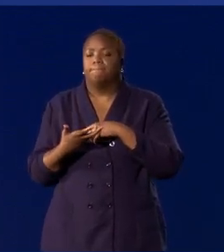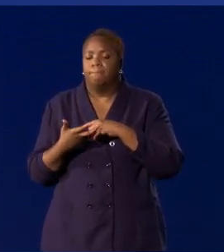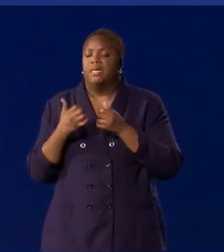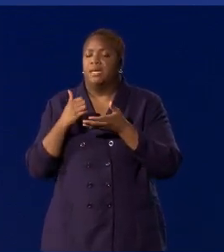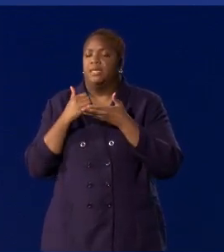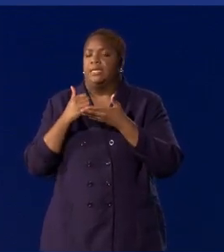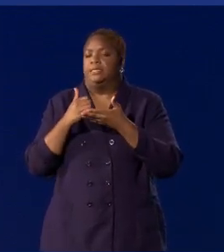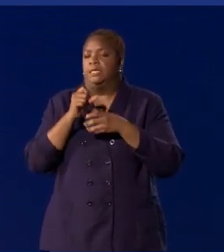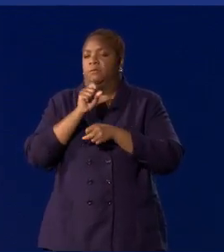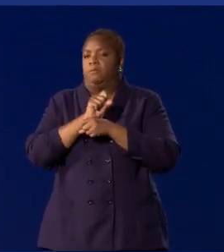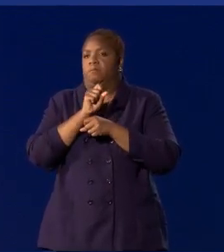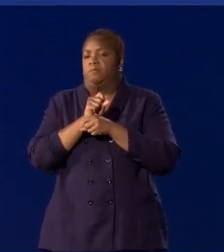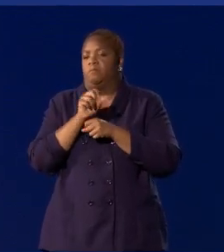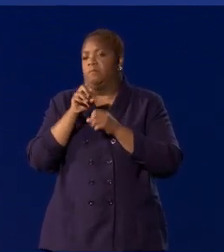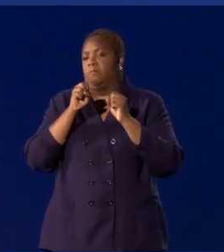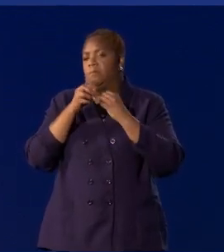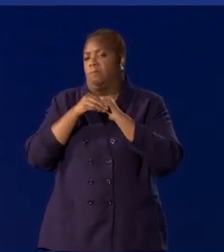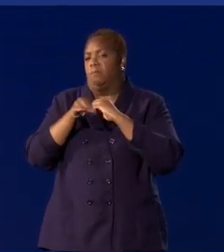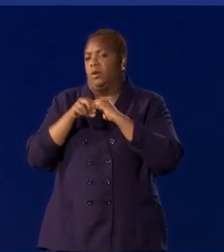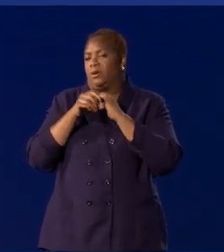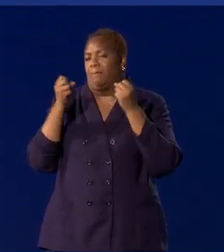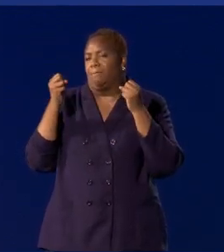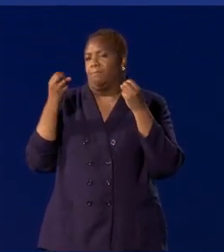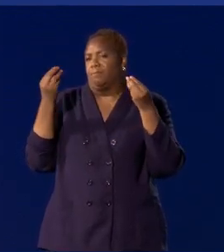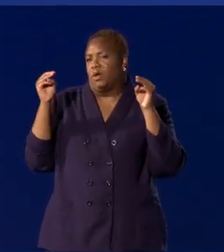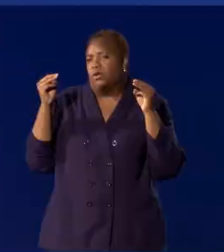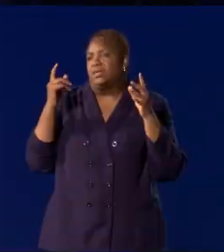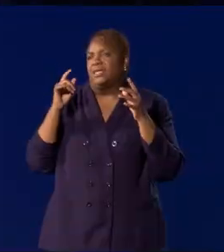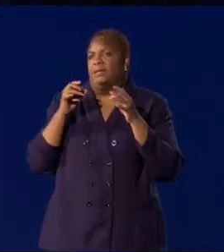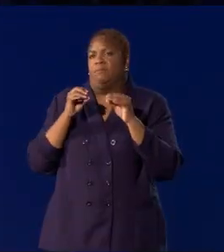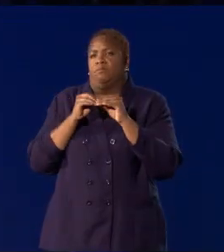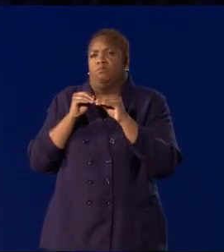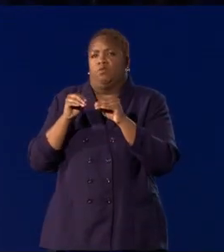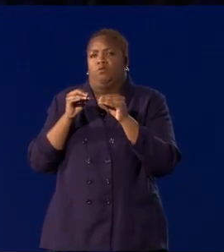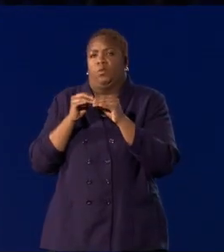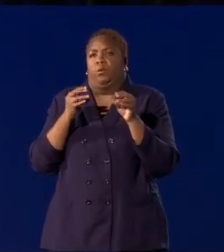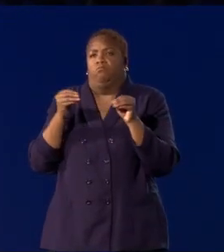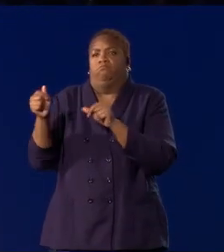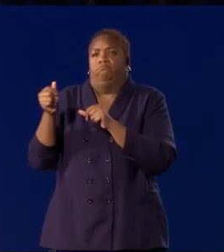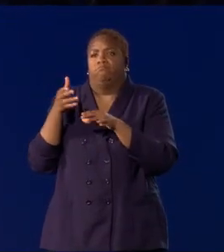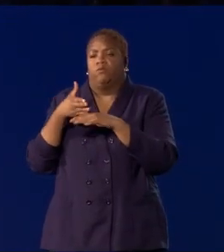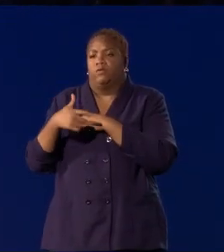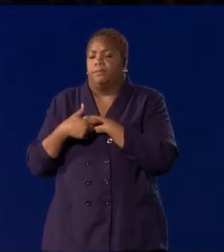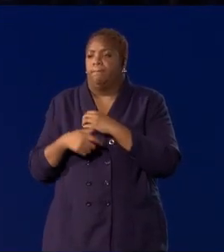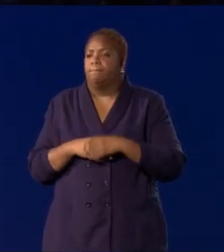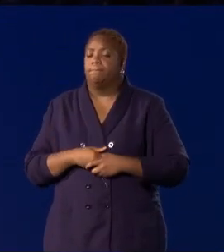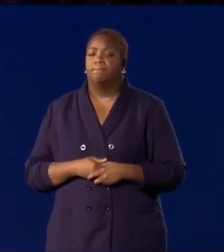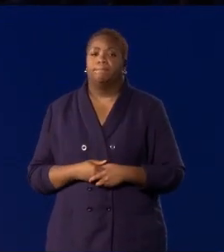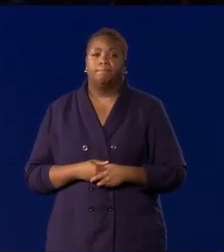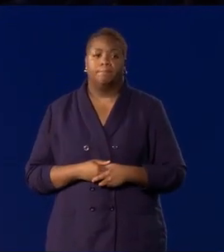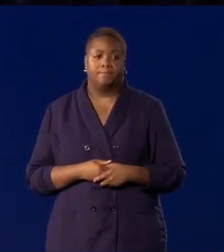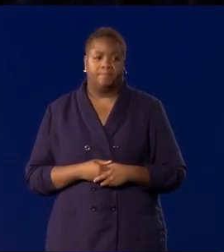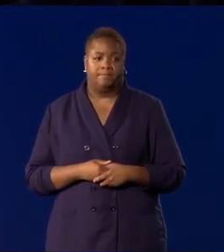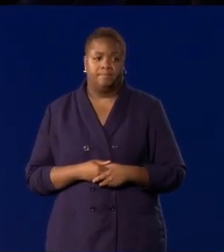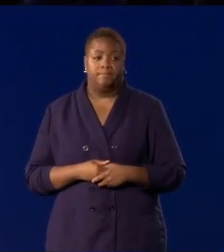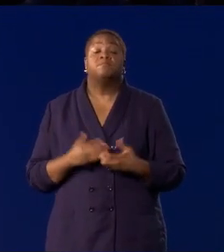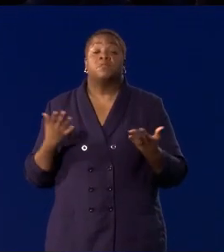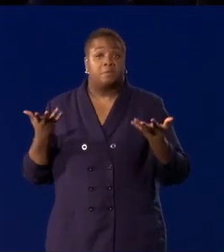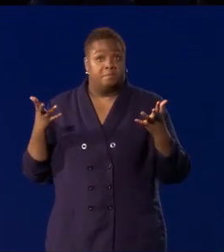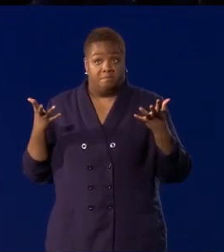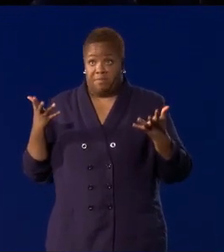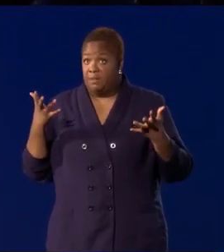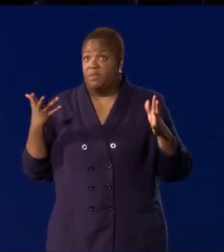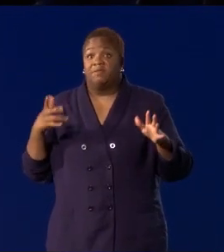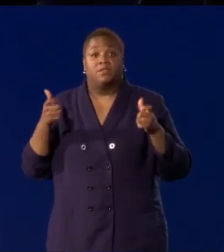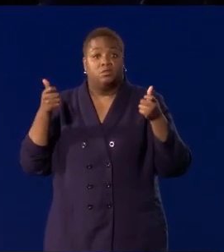the labor market move more efficiently over time. Now, beyond that, if you've posted your wages,